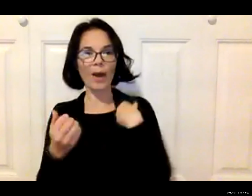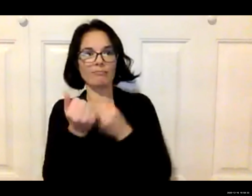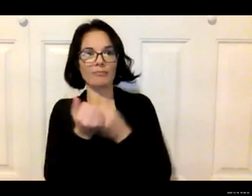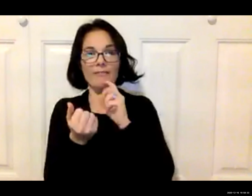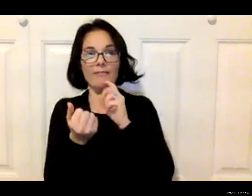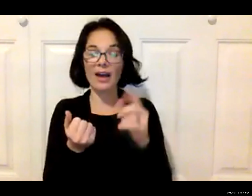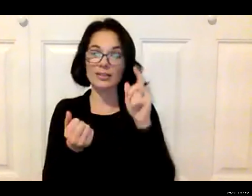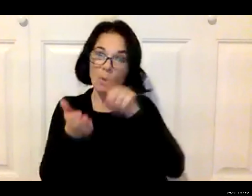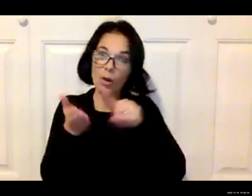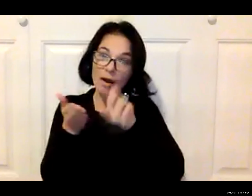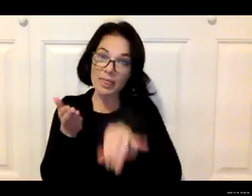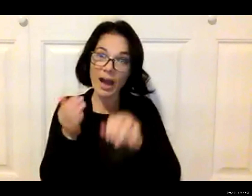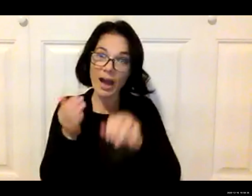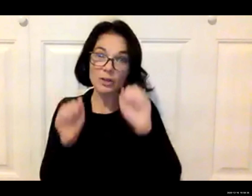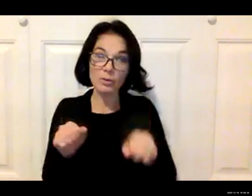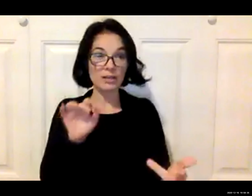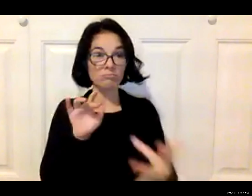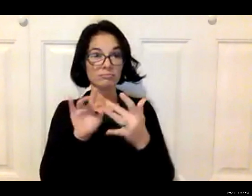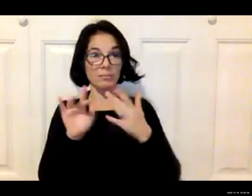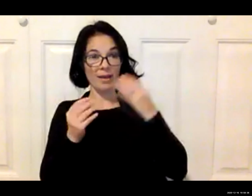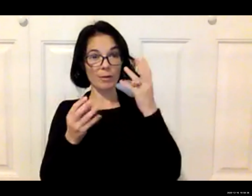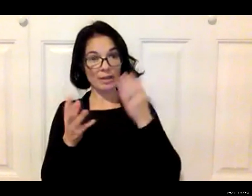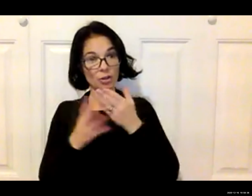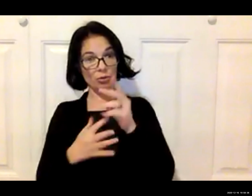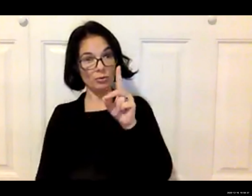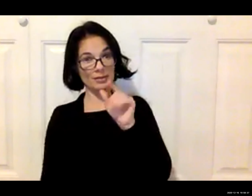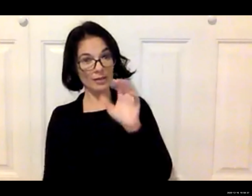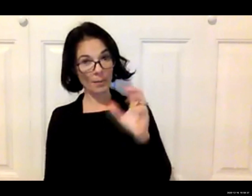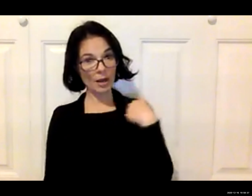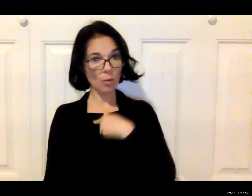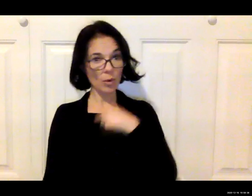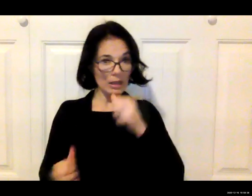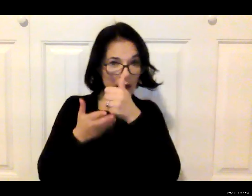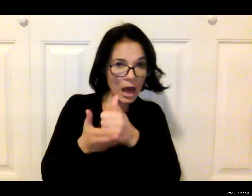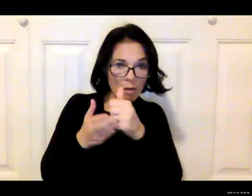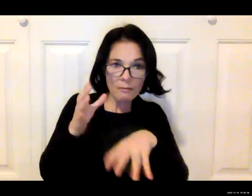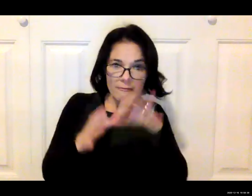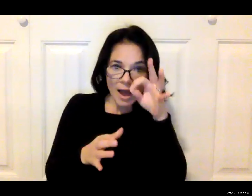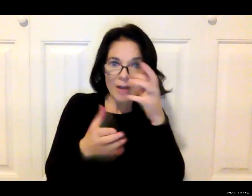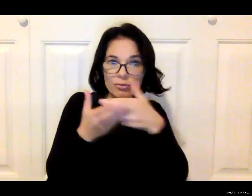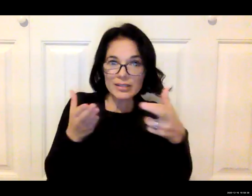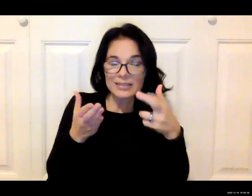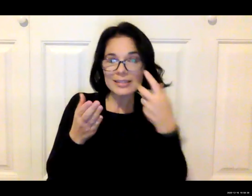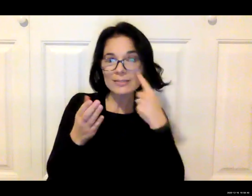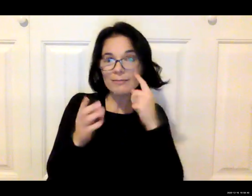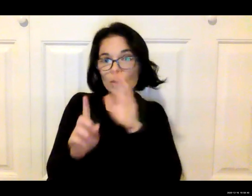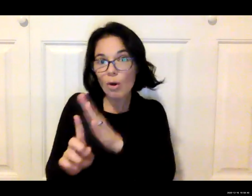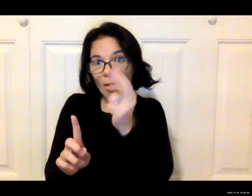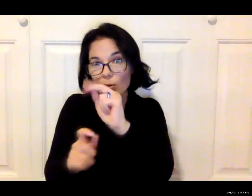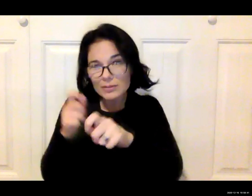me through Dominic. We can help find some of those resources for you if you want to look specifically for your ethnic communities. Thank